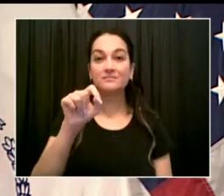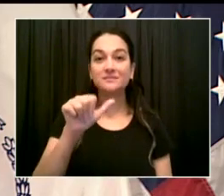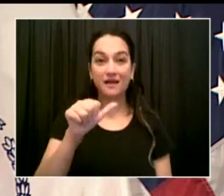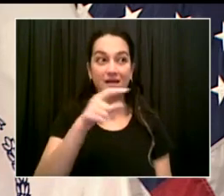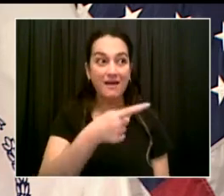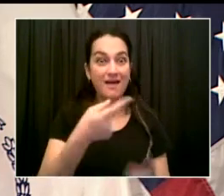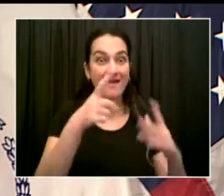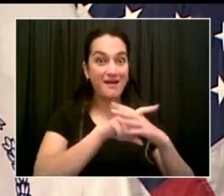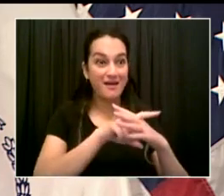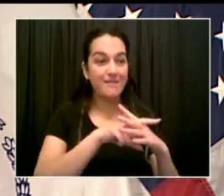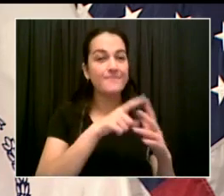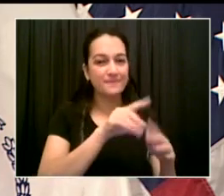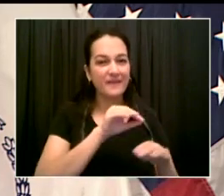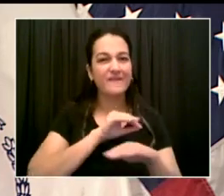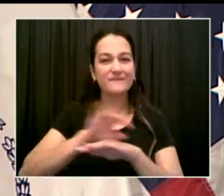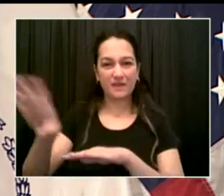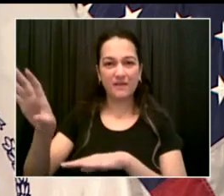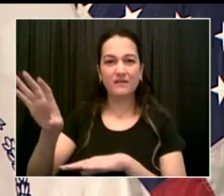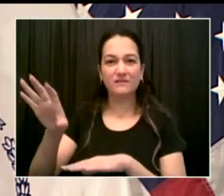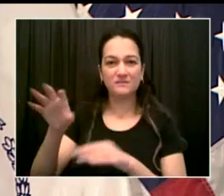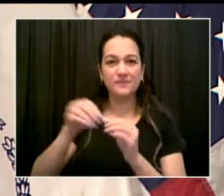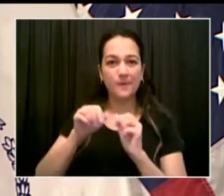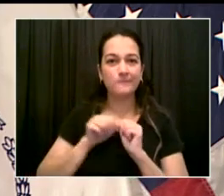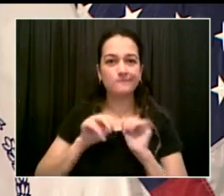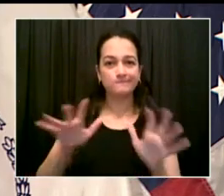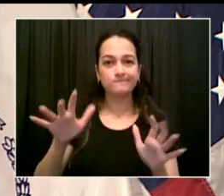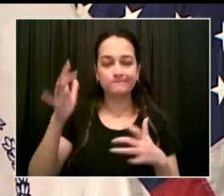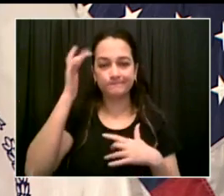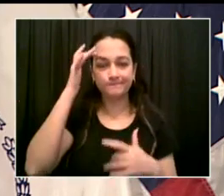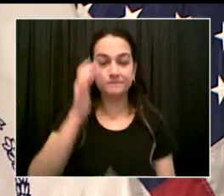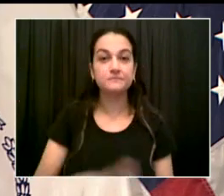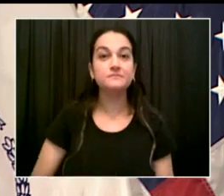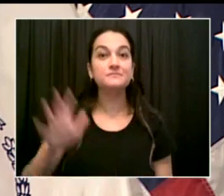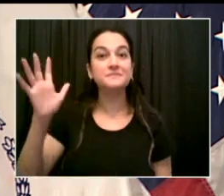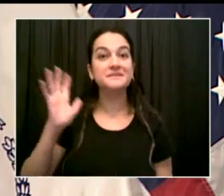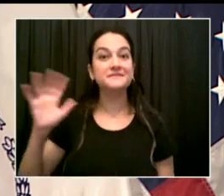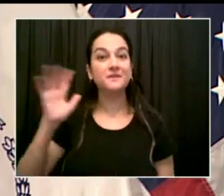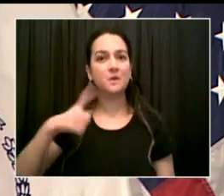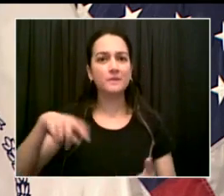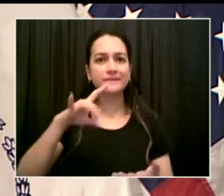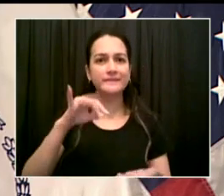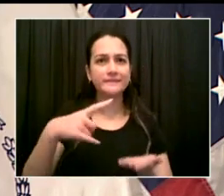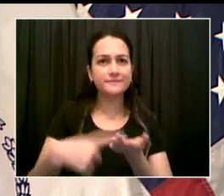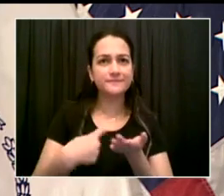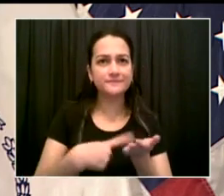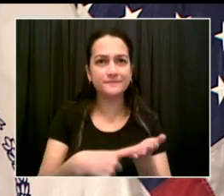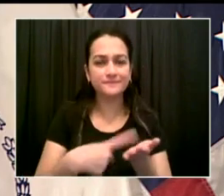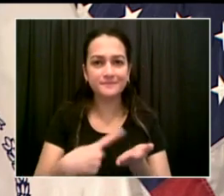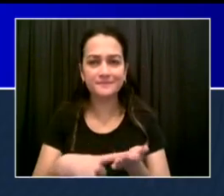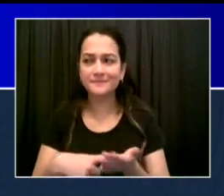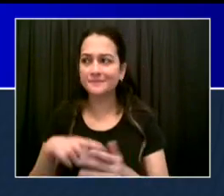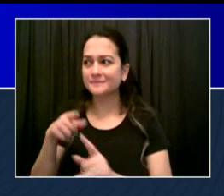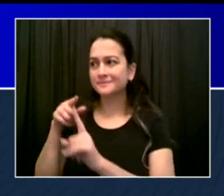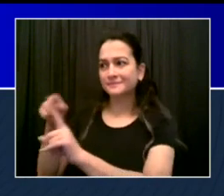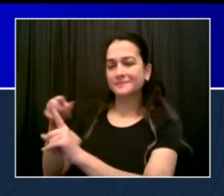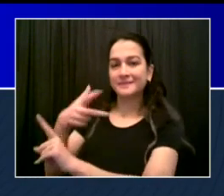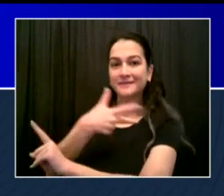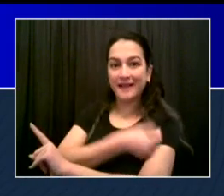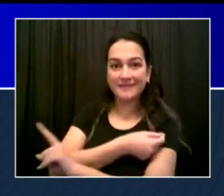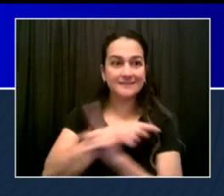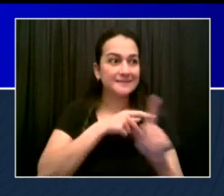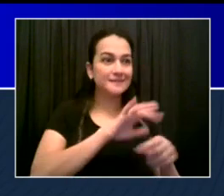and for a long time, vaccination was clearly winning. It needs to win again. So the indicators make that clear to all of us. Number one, daily number of